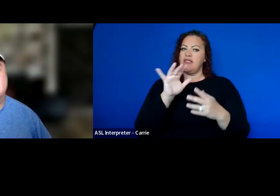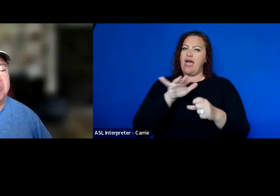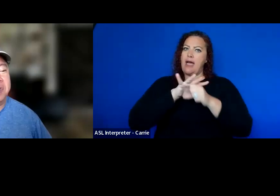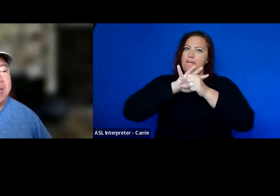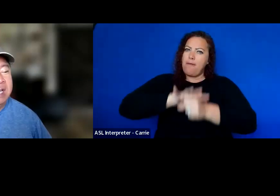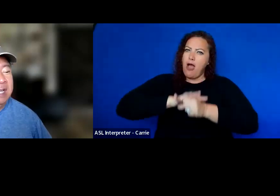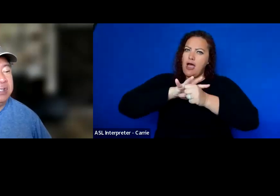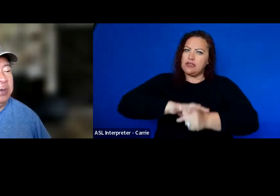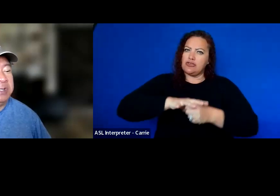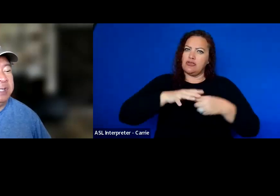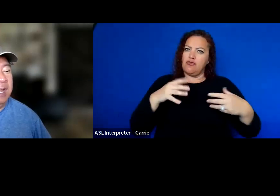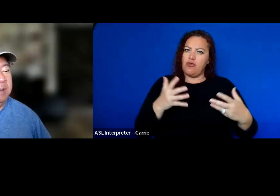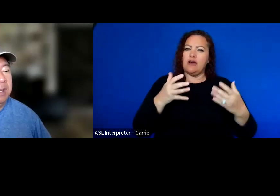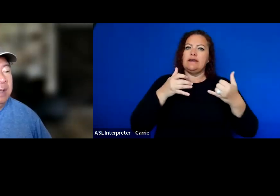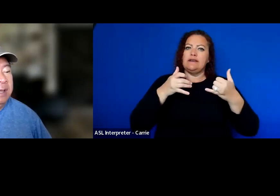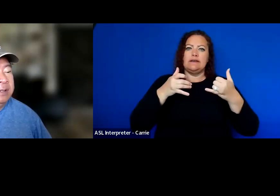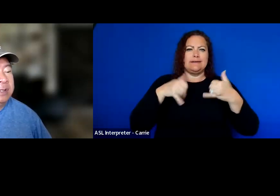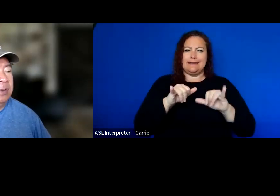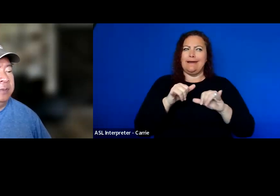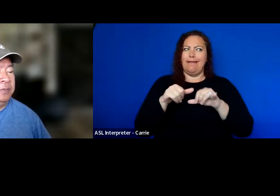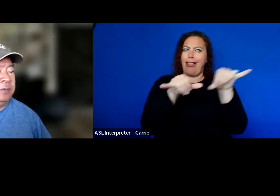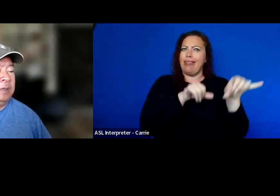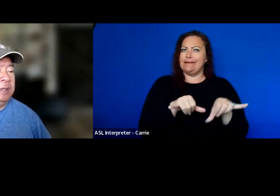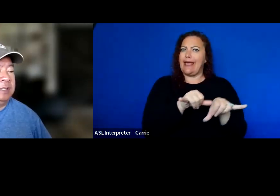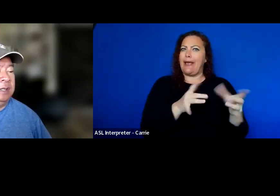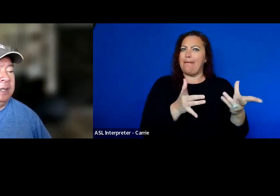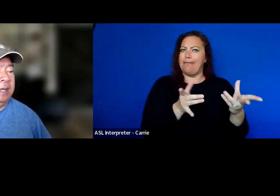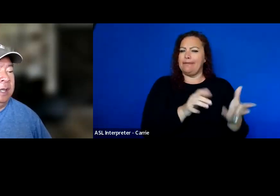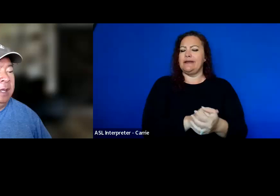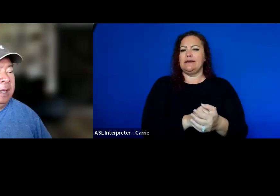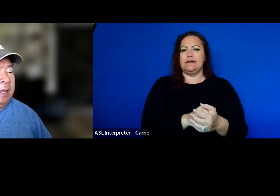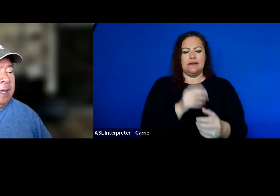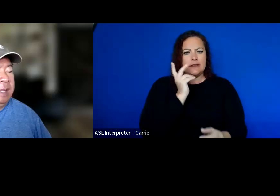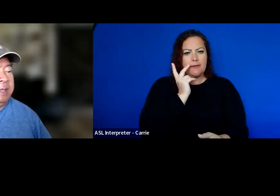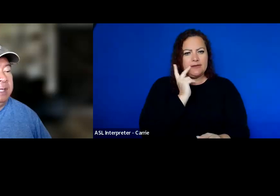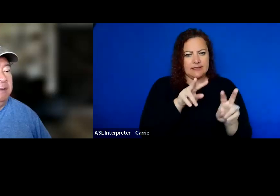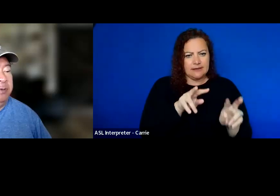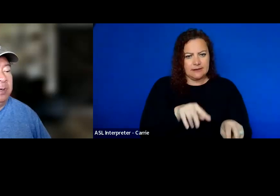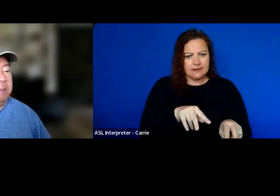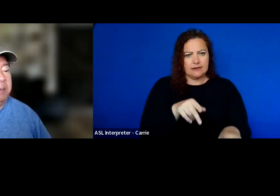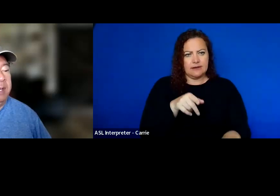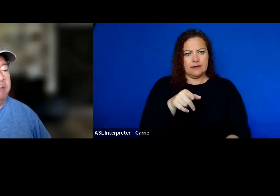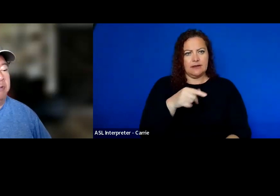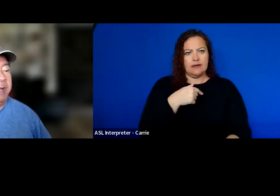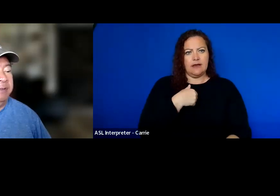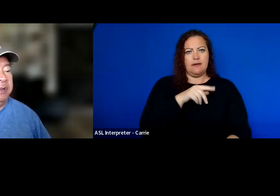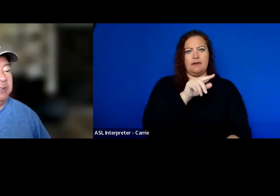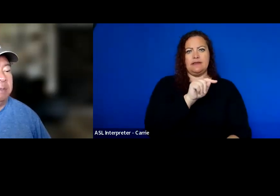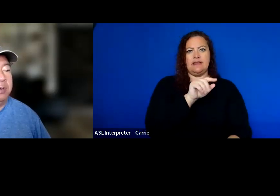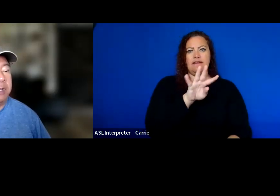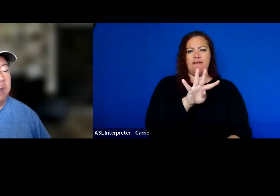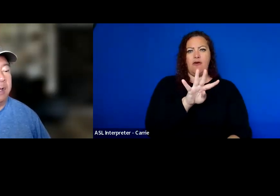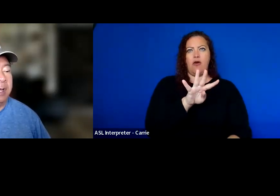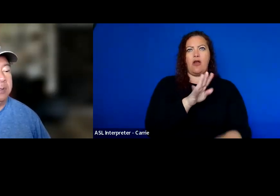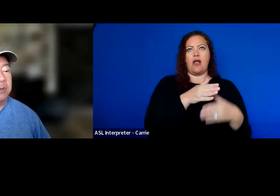stress of all this is still the same. So let's see. I am a T4 complete for 5 years.